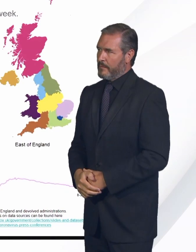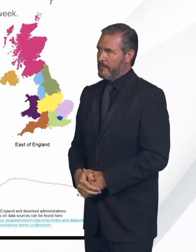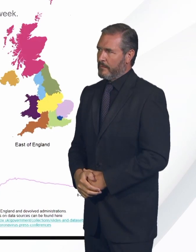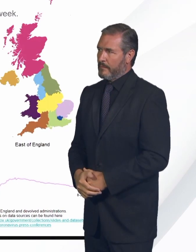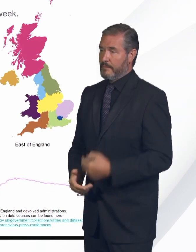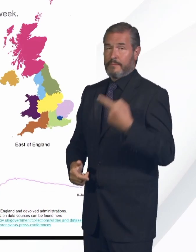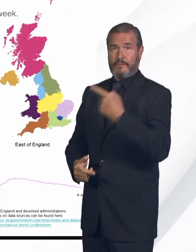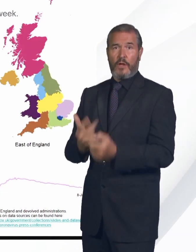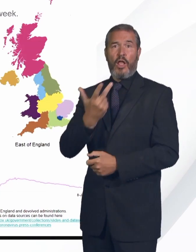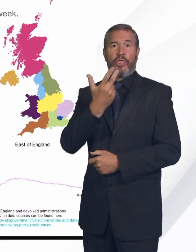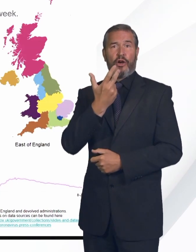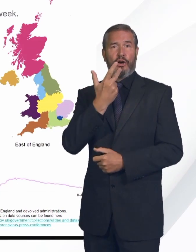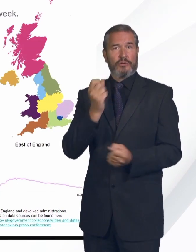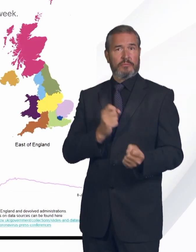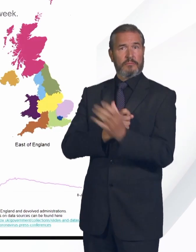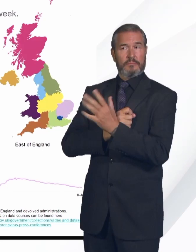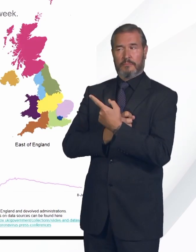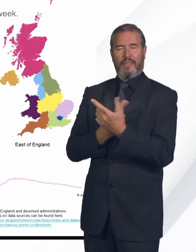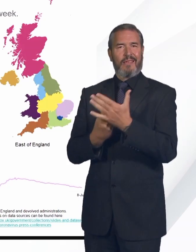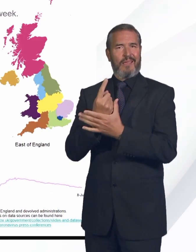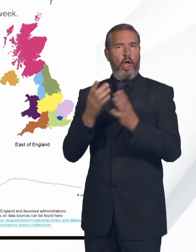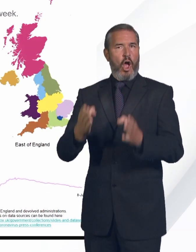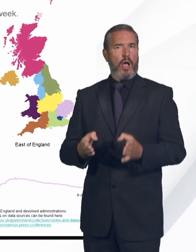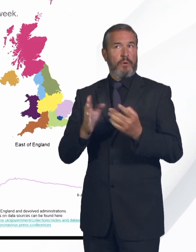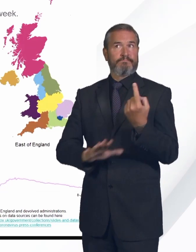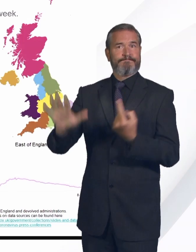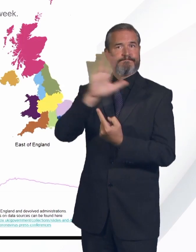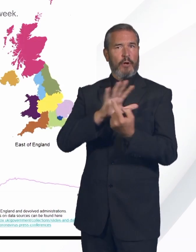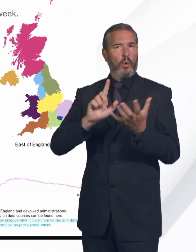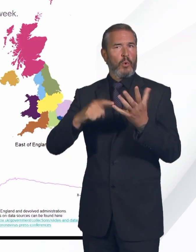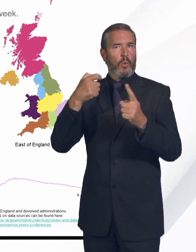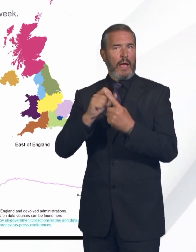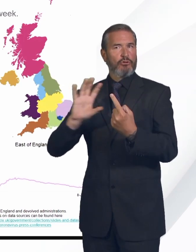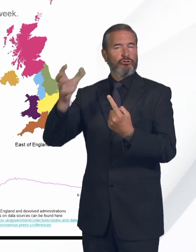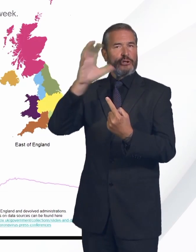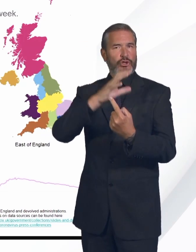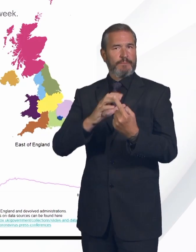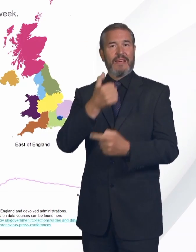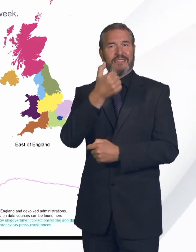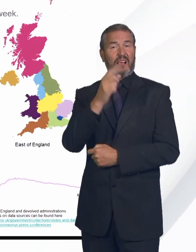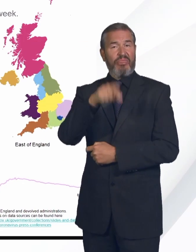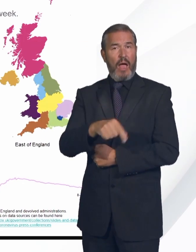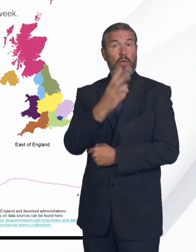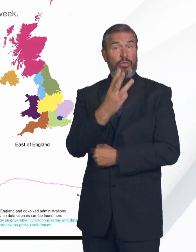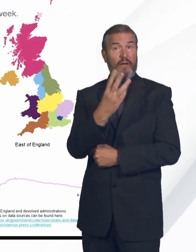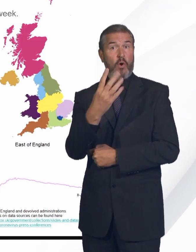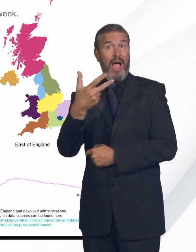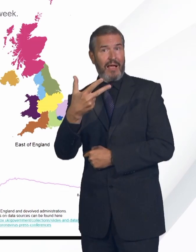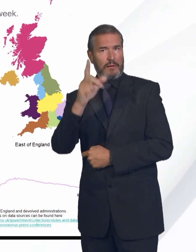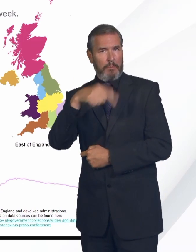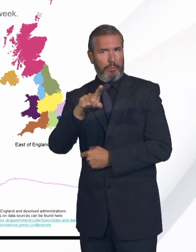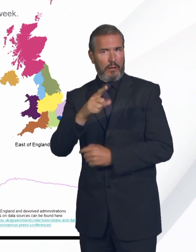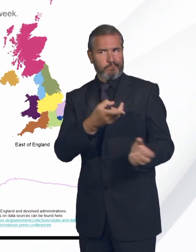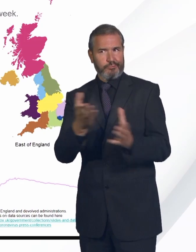The third slide shows what is happening in hospitals across the country. There are now 6,348 people